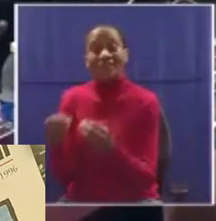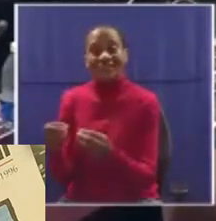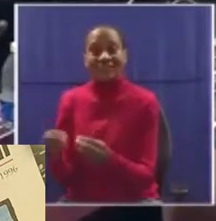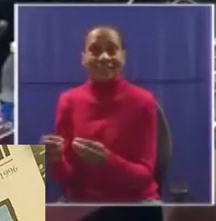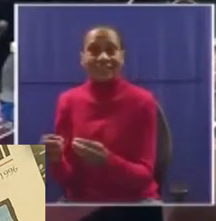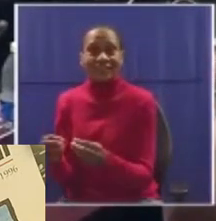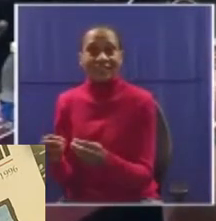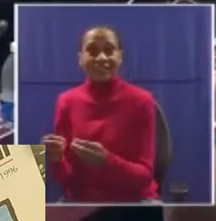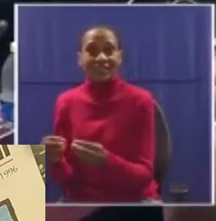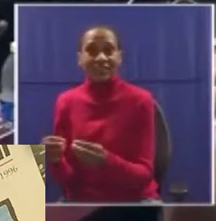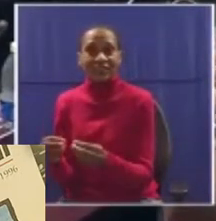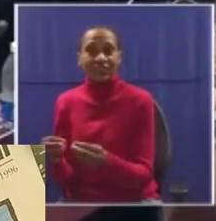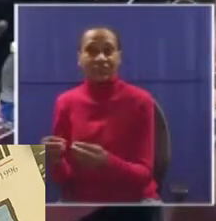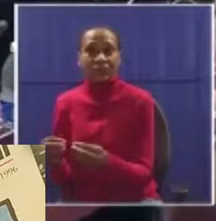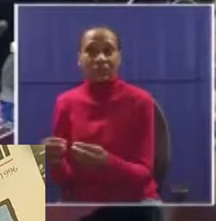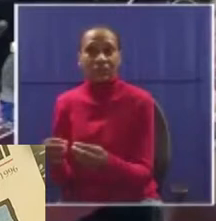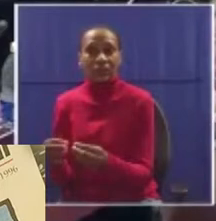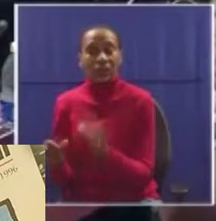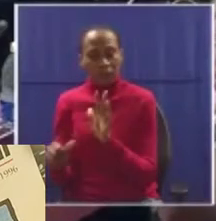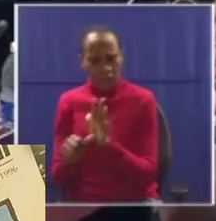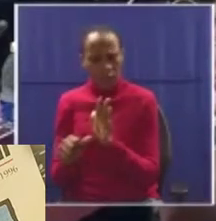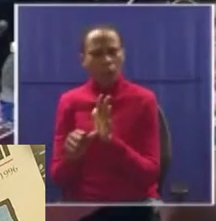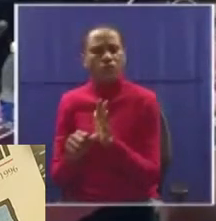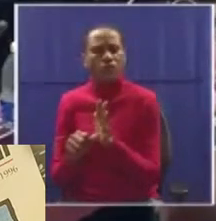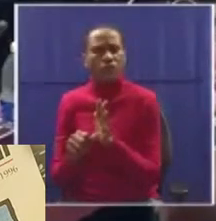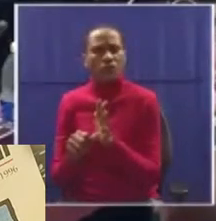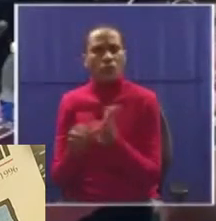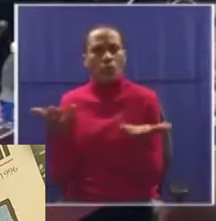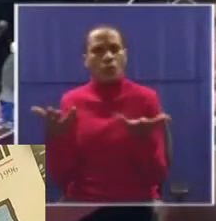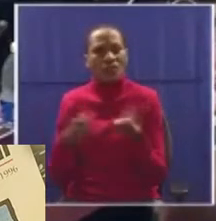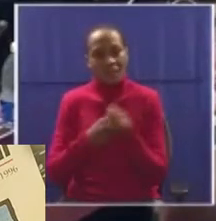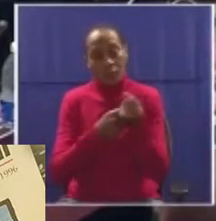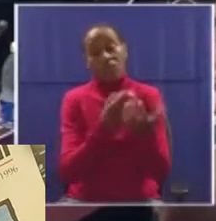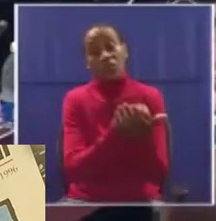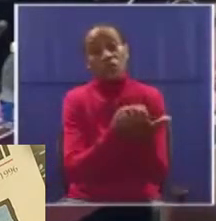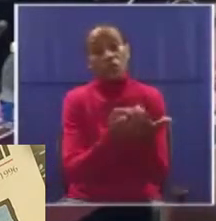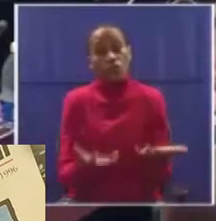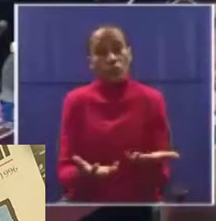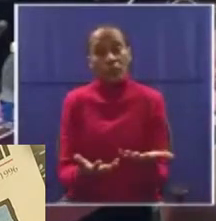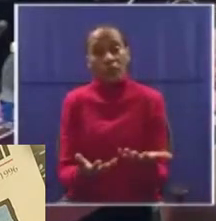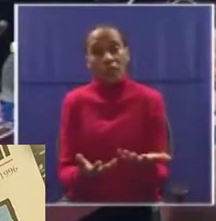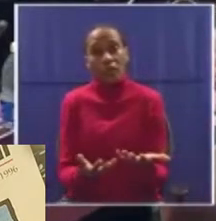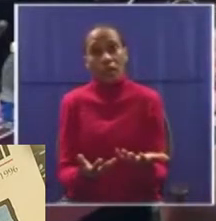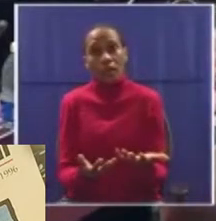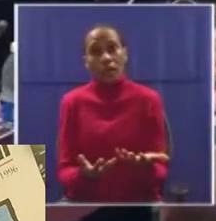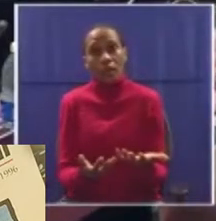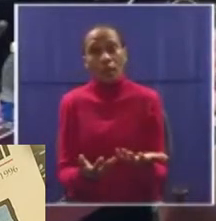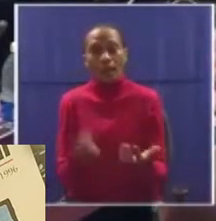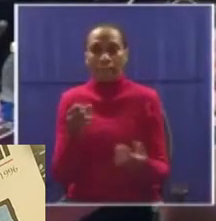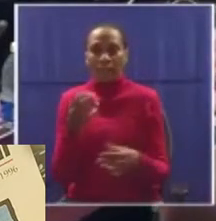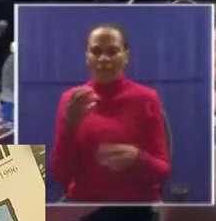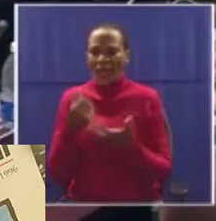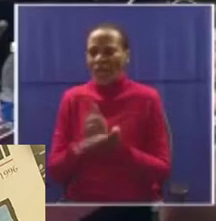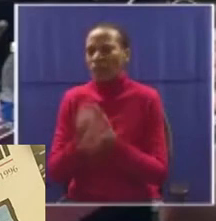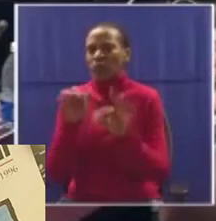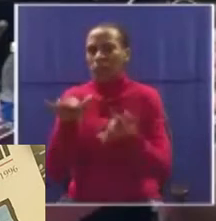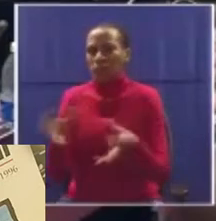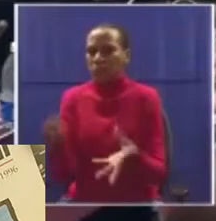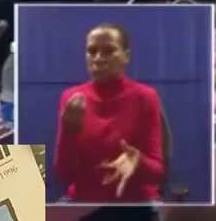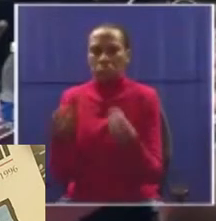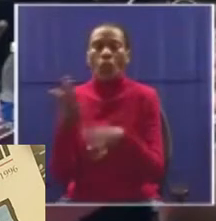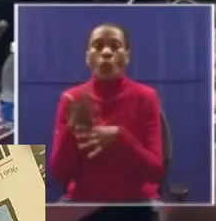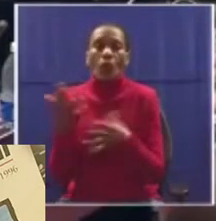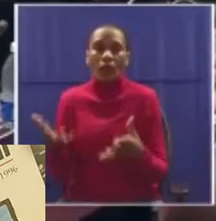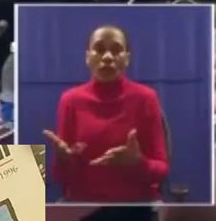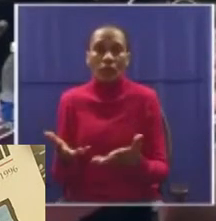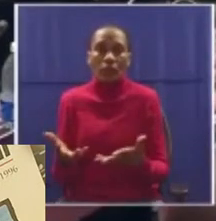small businesses is Paramount for economic growth in a country and is the highest cause of job creation in the country